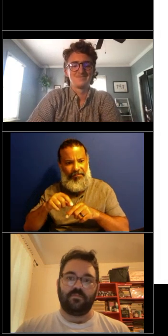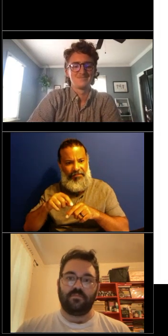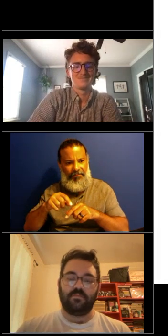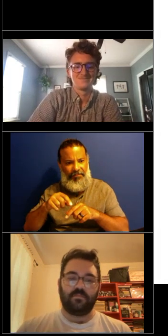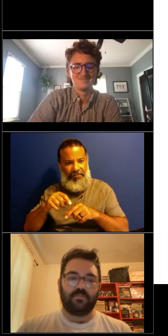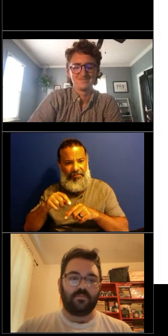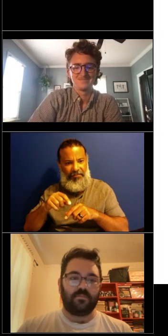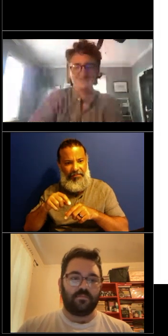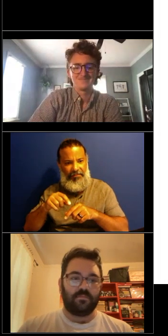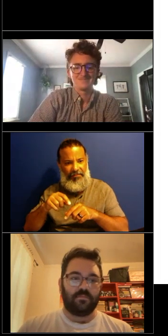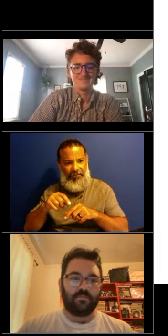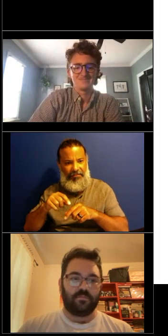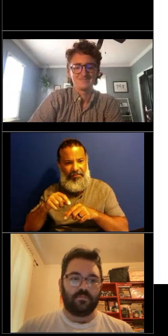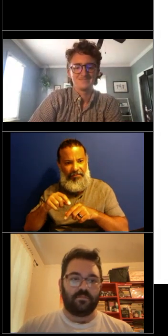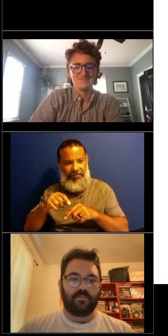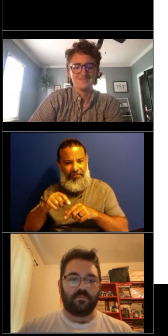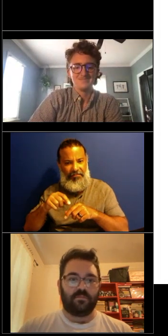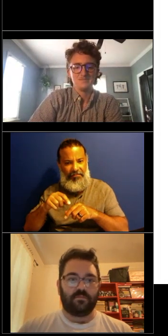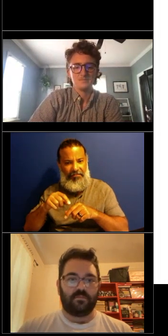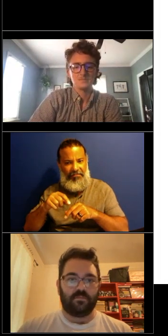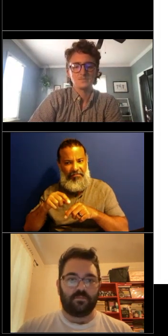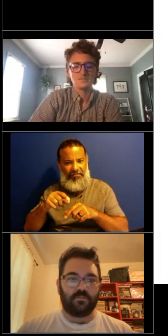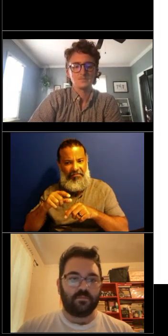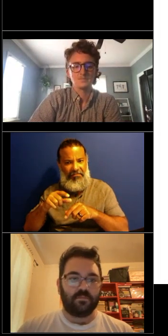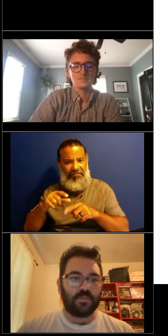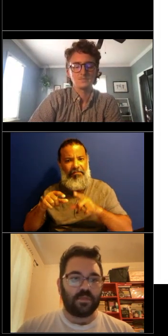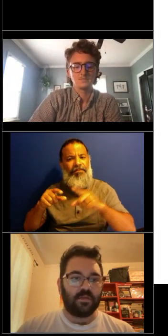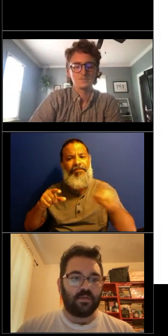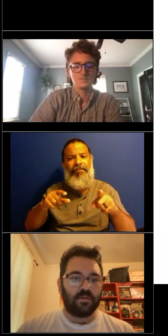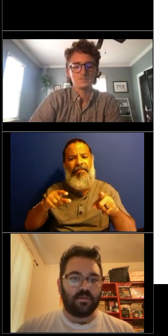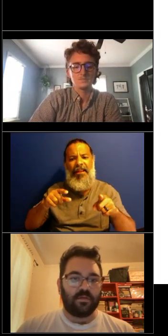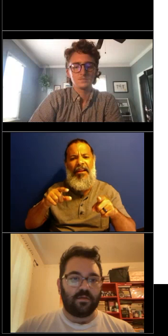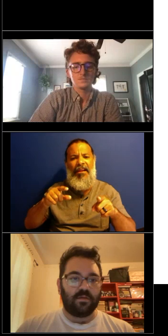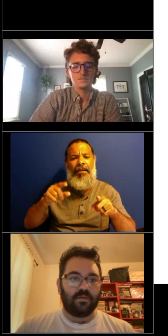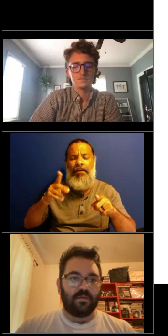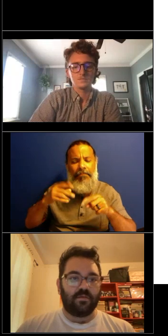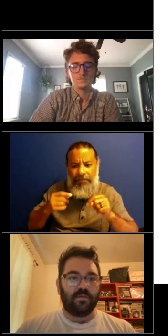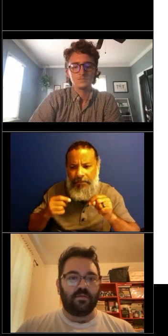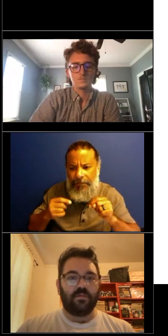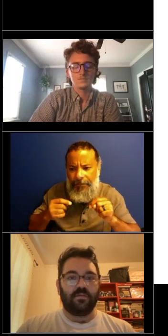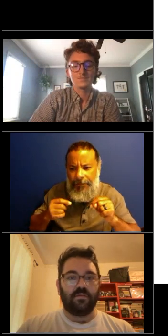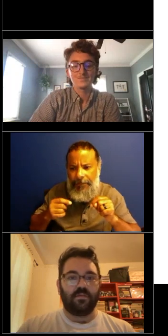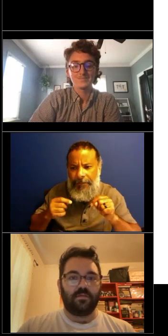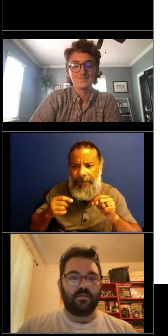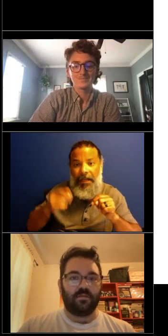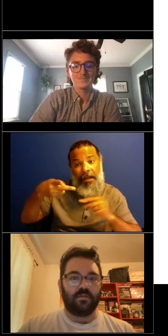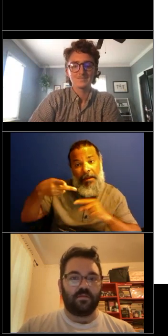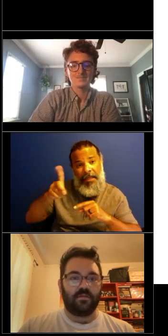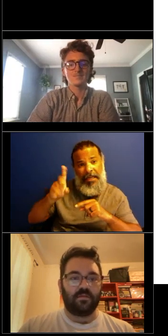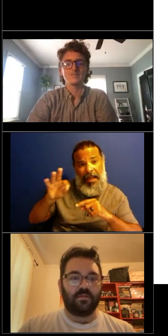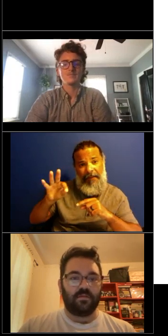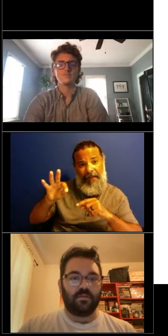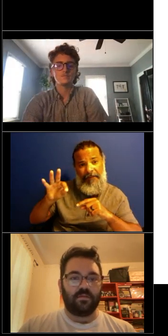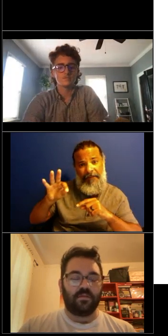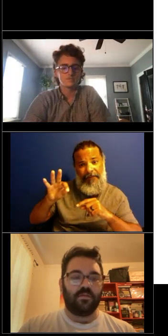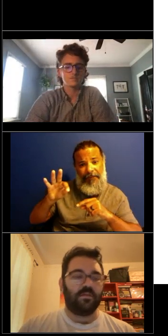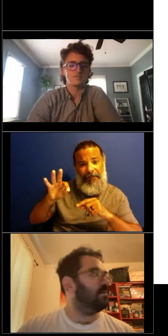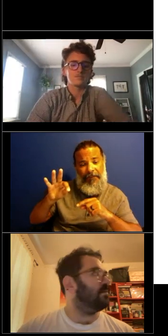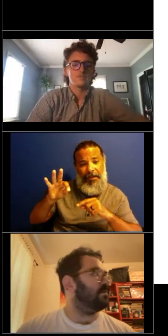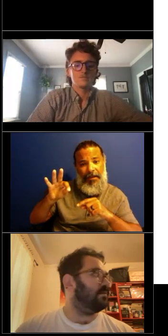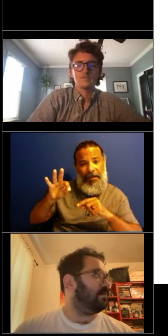sizing. There's With also just like the PDF version. Sorry. the PDF version. Yeah, the PDF version